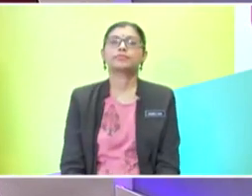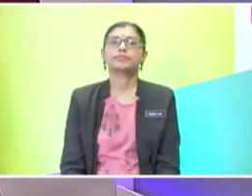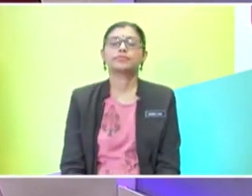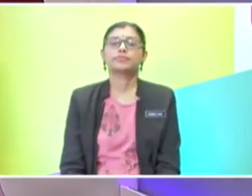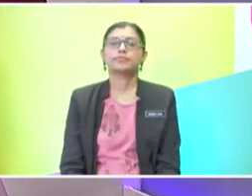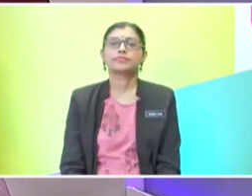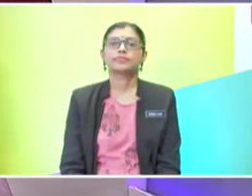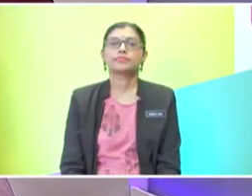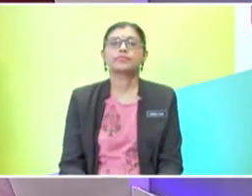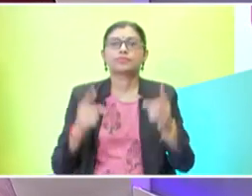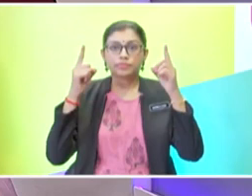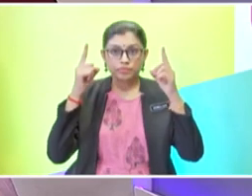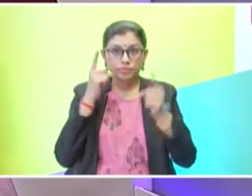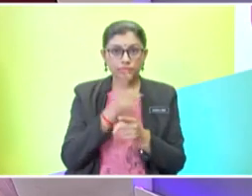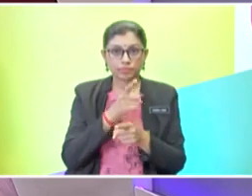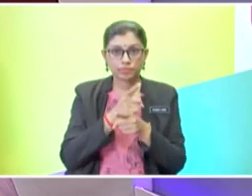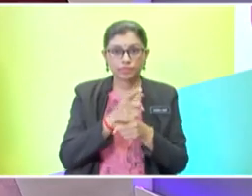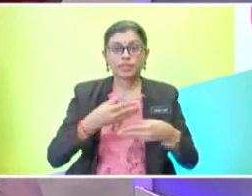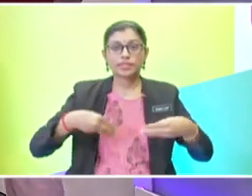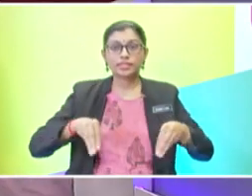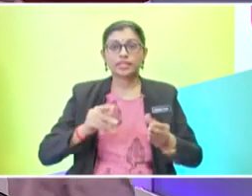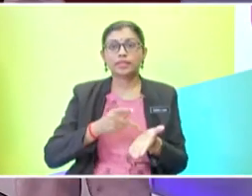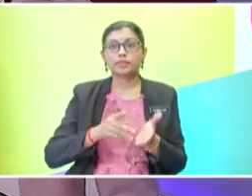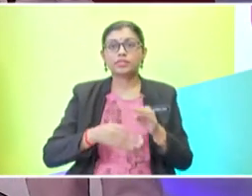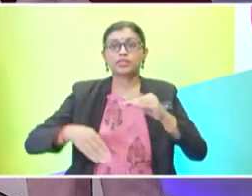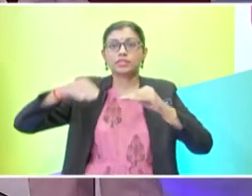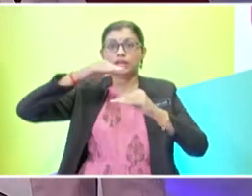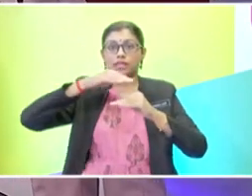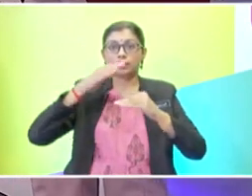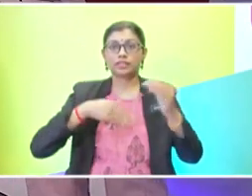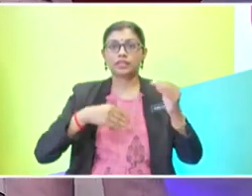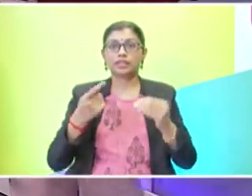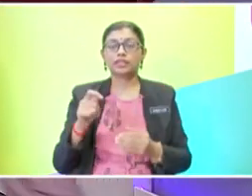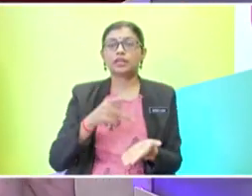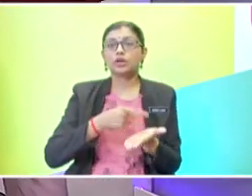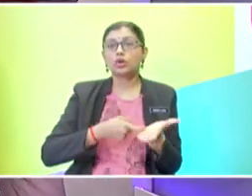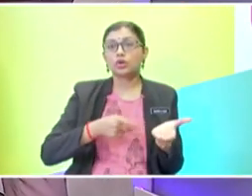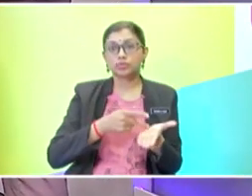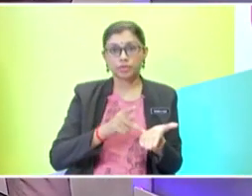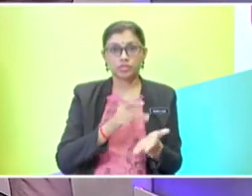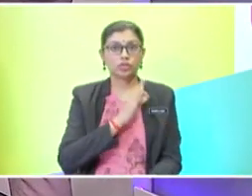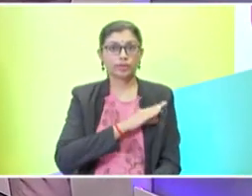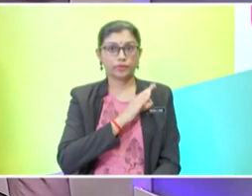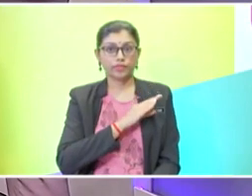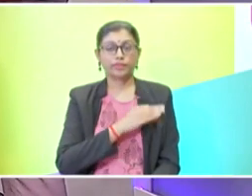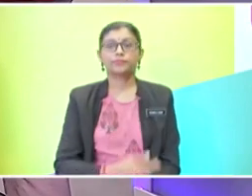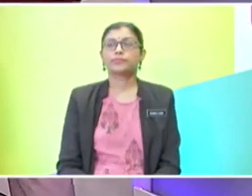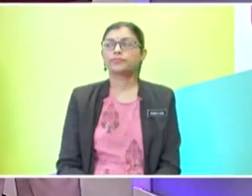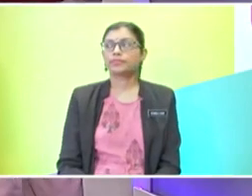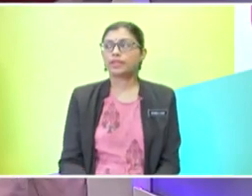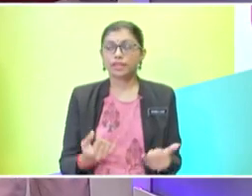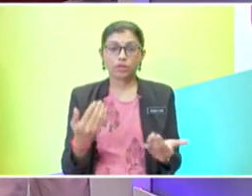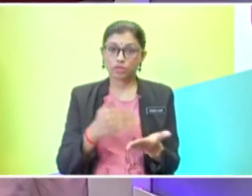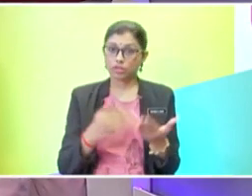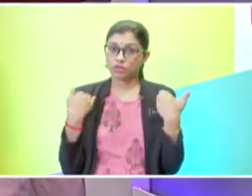10,847. Yes, this is correct because why? The selling price is higher than the cost price. All right. So the next one, I have to find the cost price of the motorcycle and